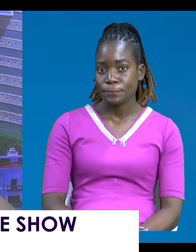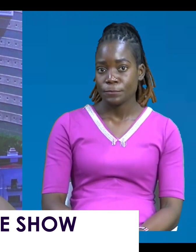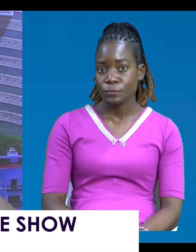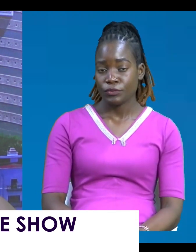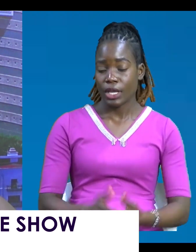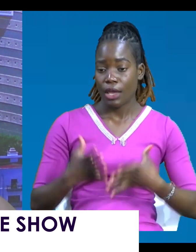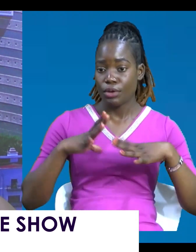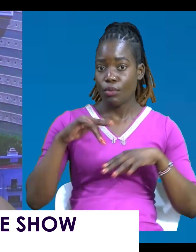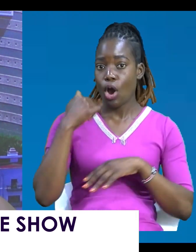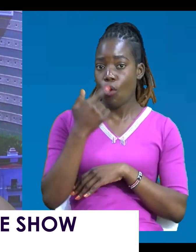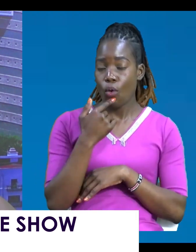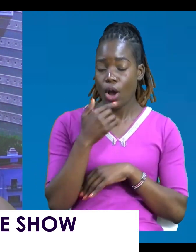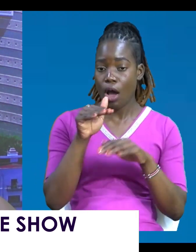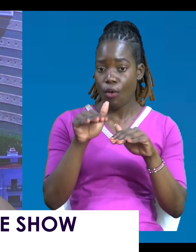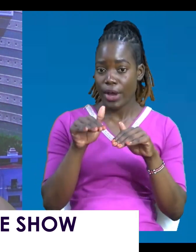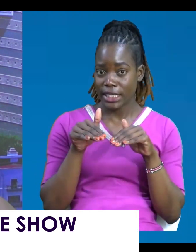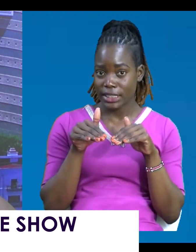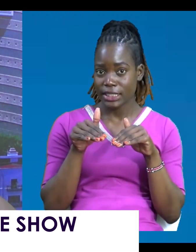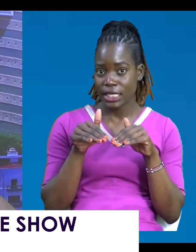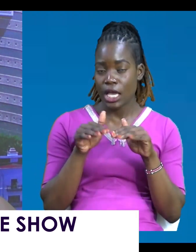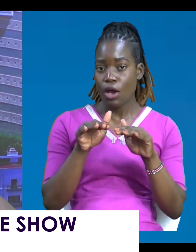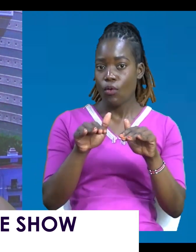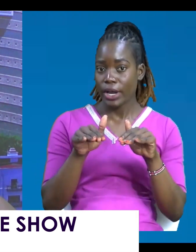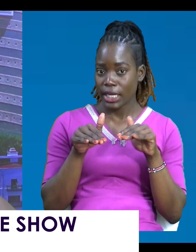There are people that are waiting.